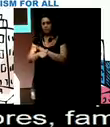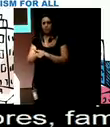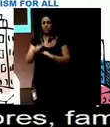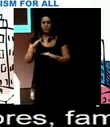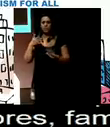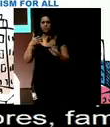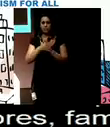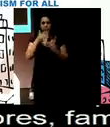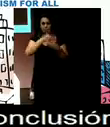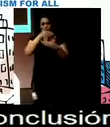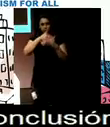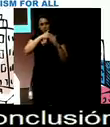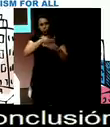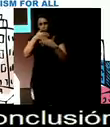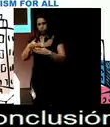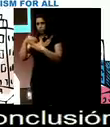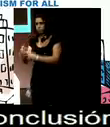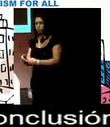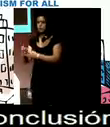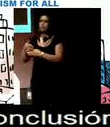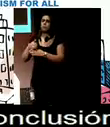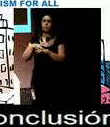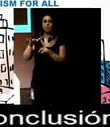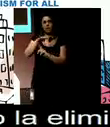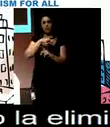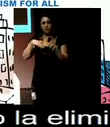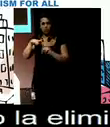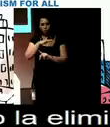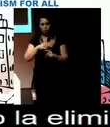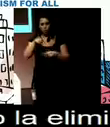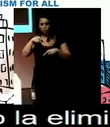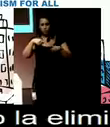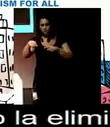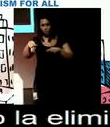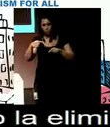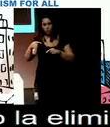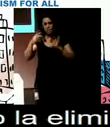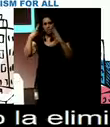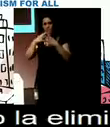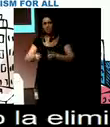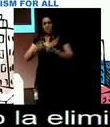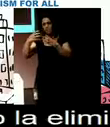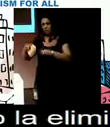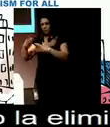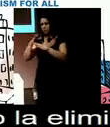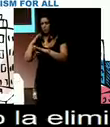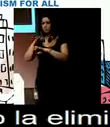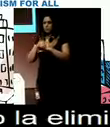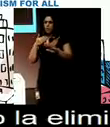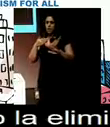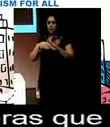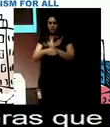To summarize, accessibility is breaking the obstacles to